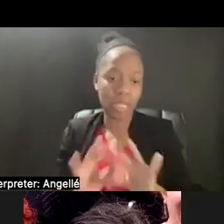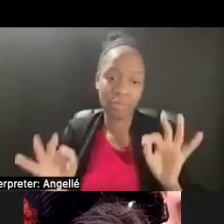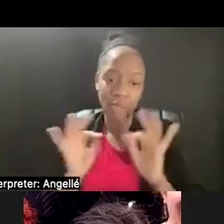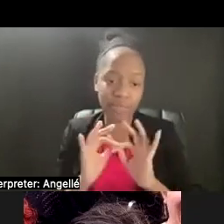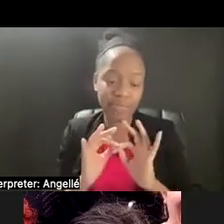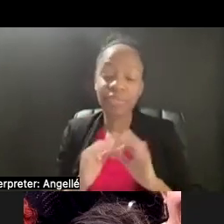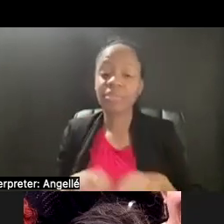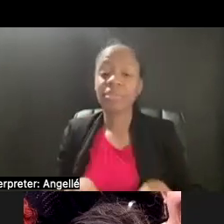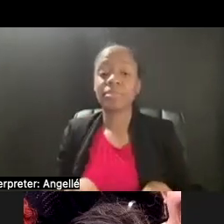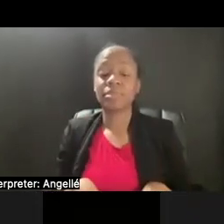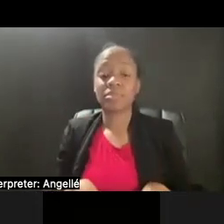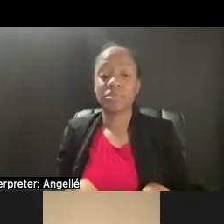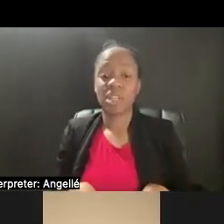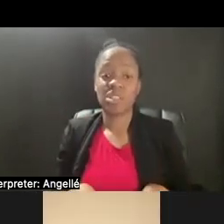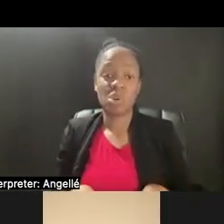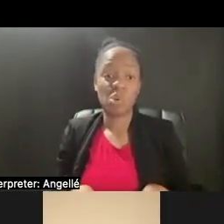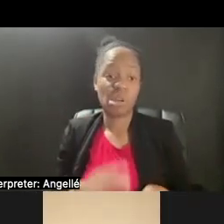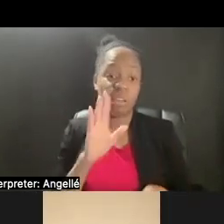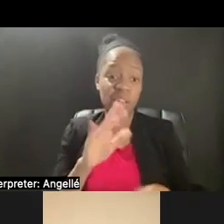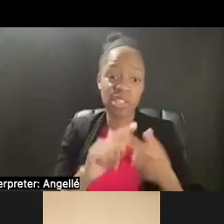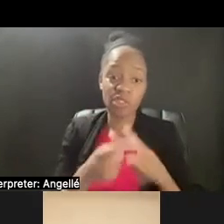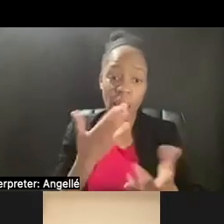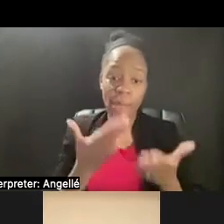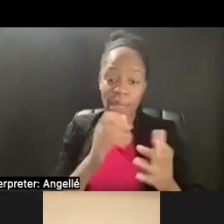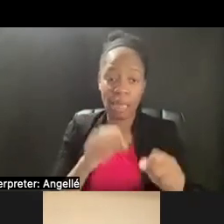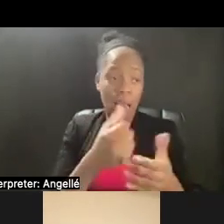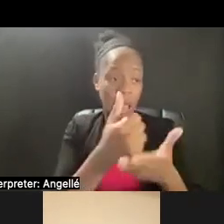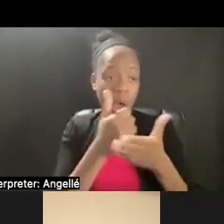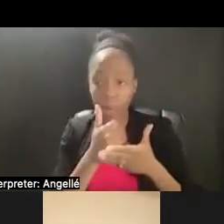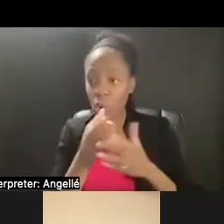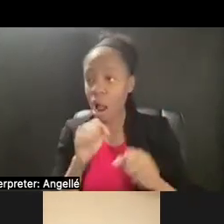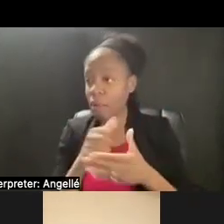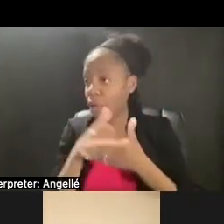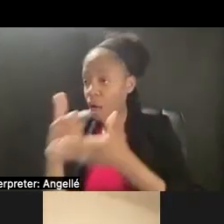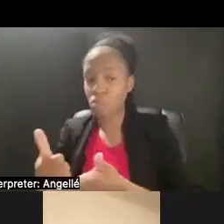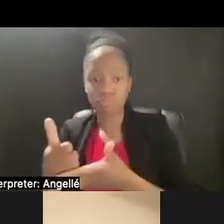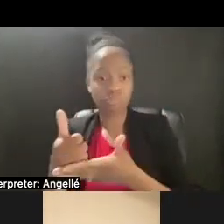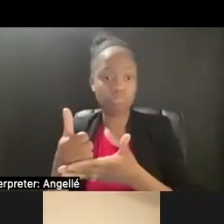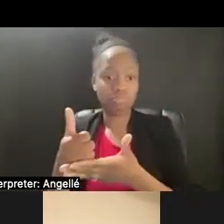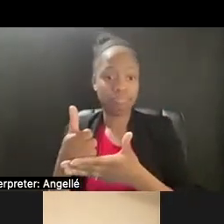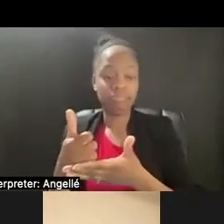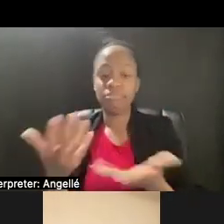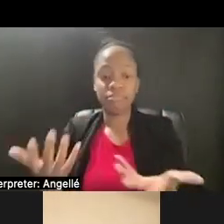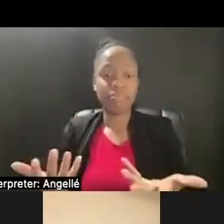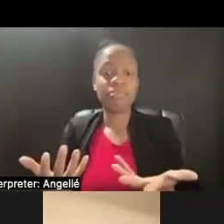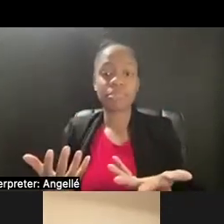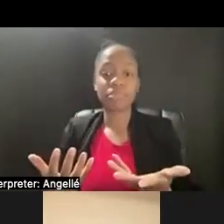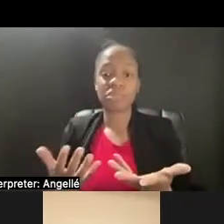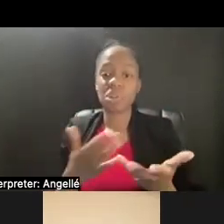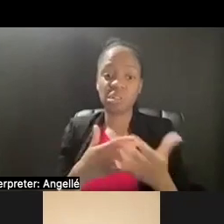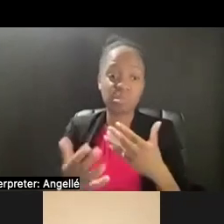Because at one point, Broderick's friend might be able to help me, or I might be able to help Broderick's friend, right? With it, whether that be with